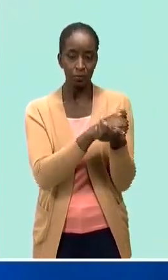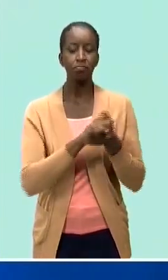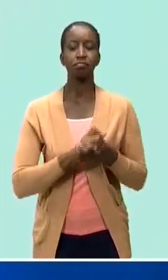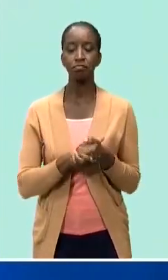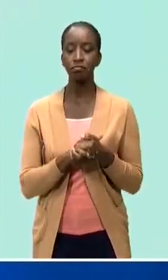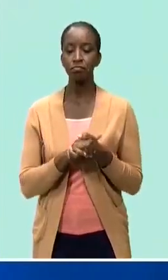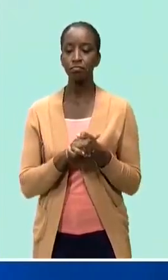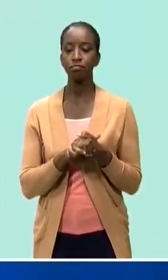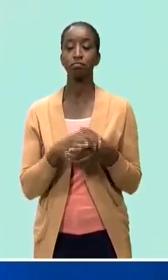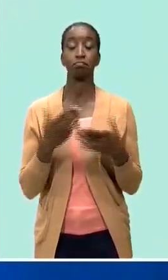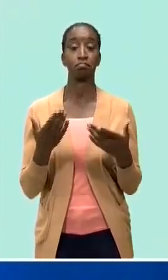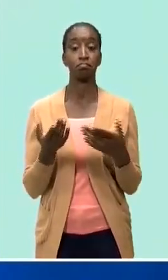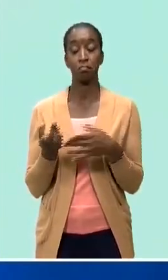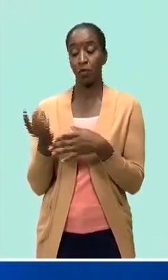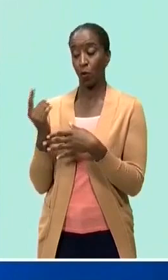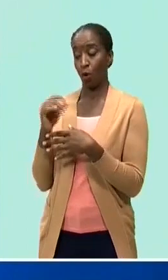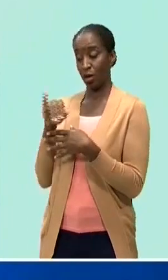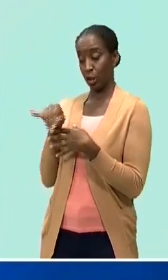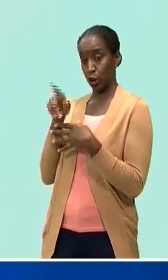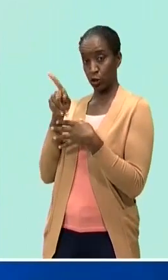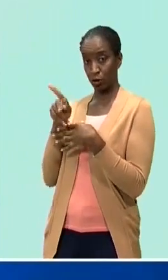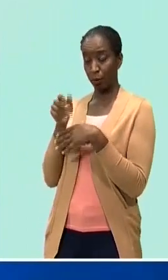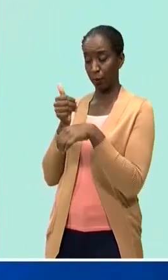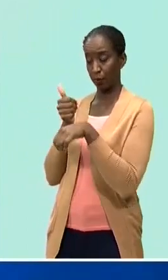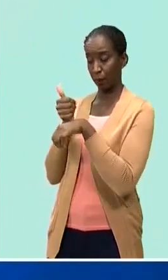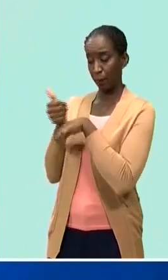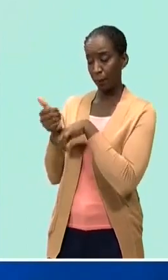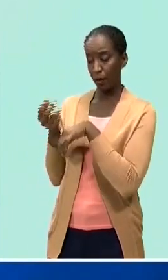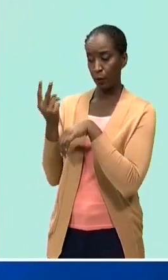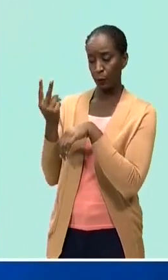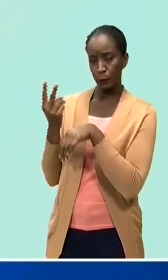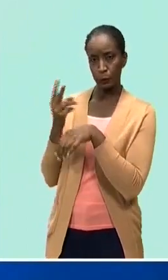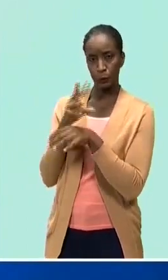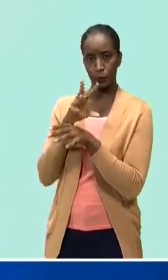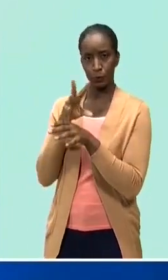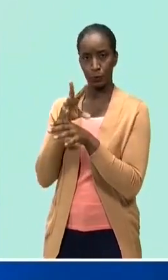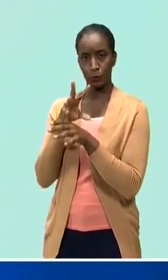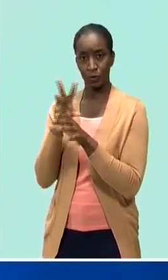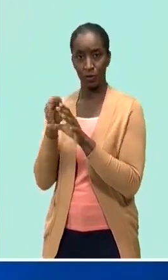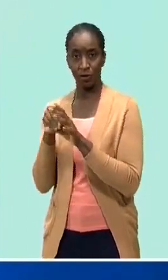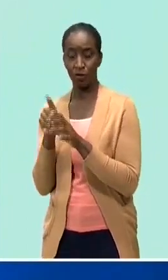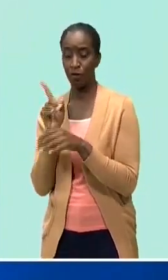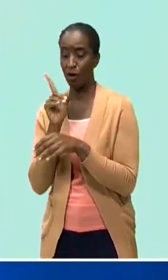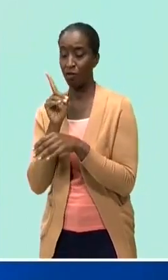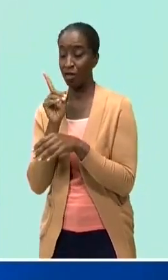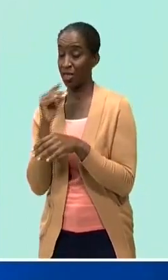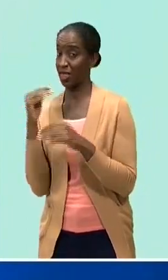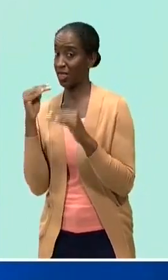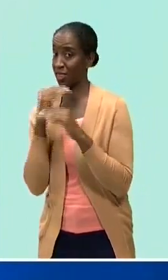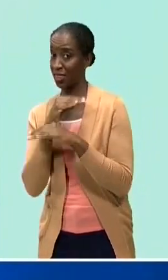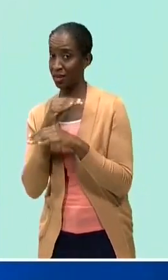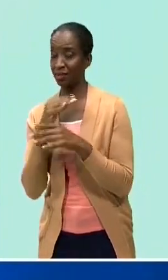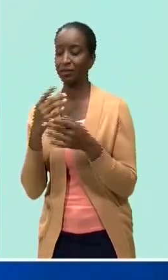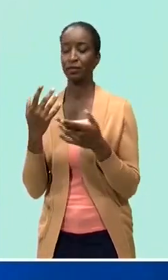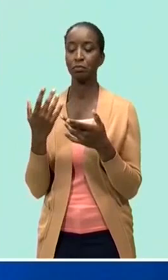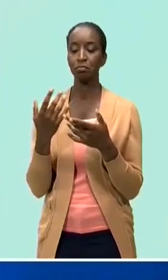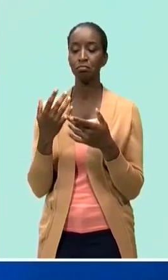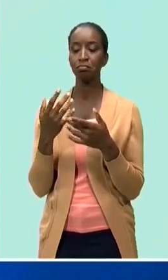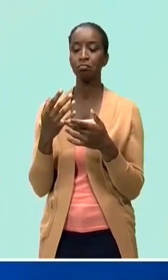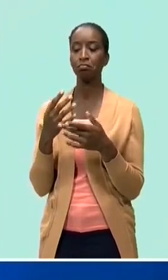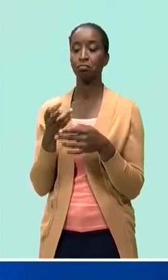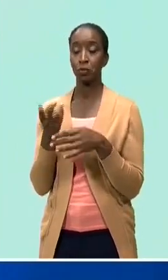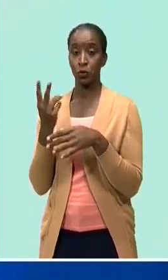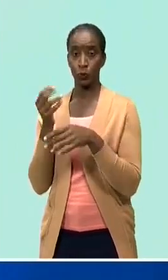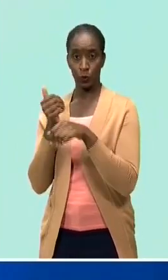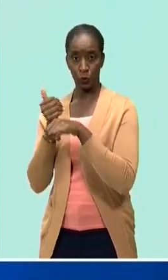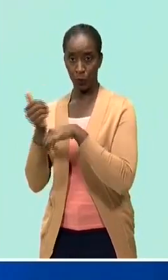was a justice of the peace, was charged with 2 counts of conspiracy to commit fraud by false pretense, 2 counts of fraud by false